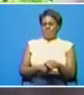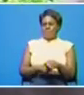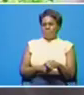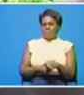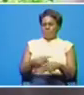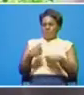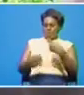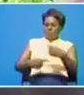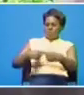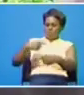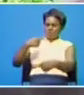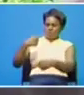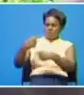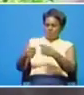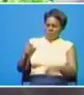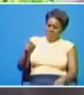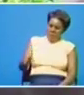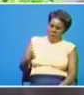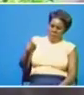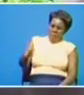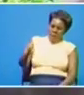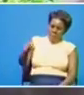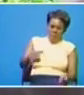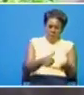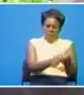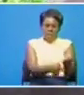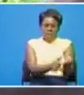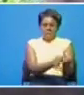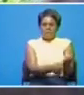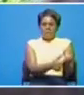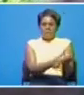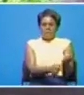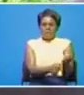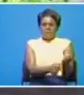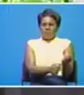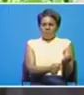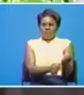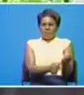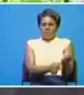Tukuendelea na kupanda mahindi kabila